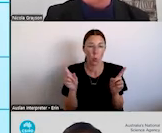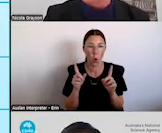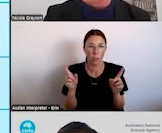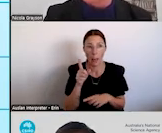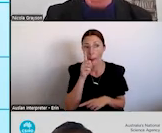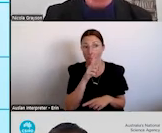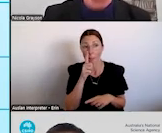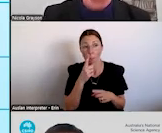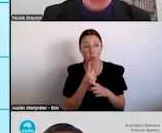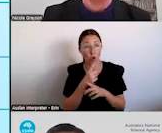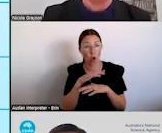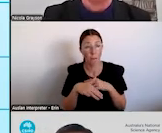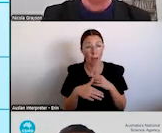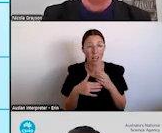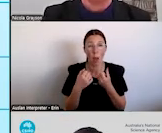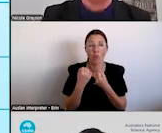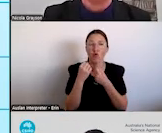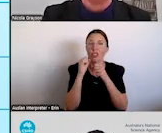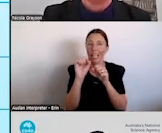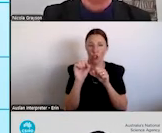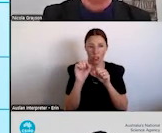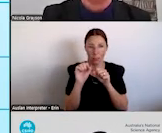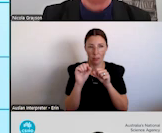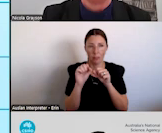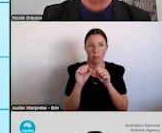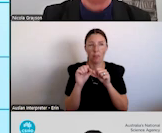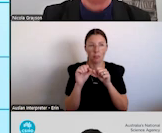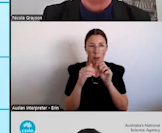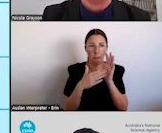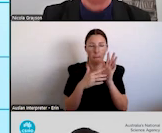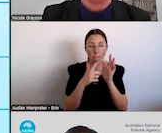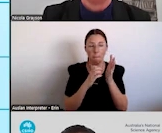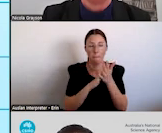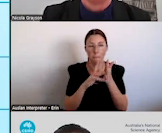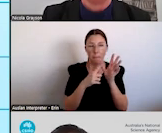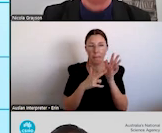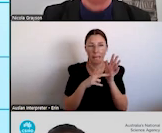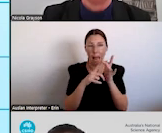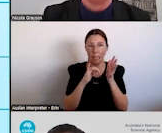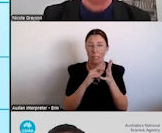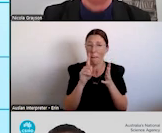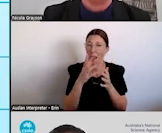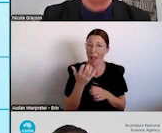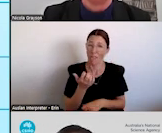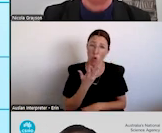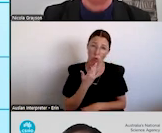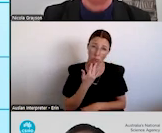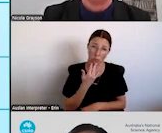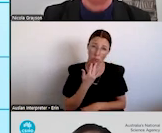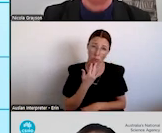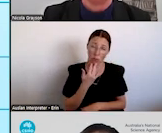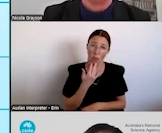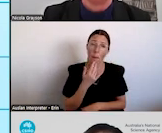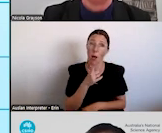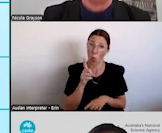about protection mechanisms, but there is a cost of the protection already mentioned. But there's also a cost of